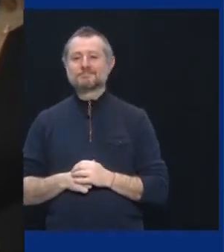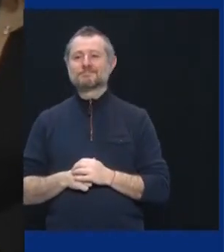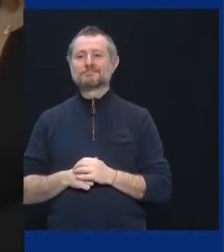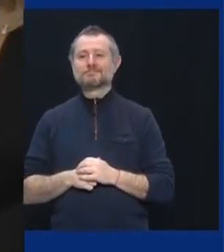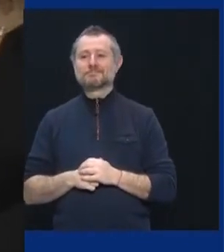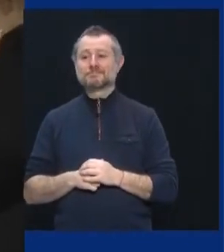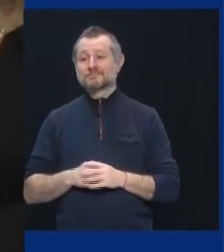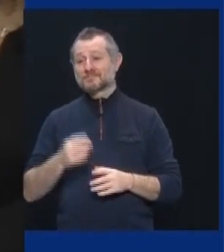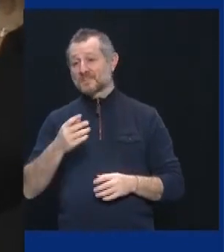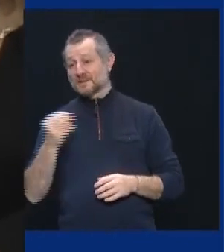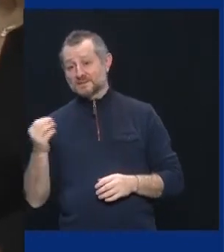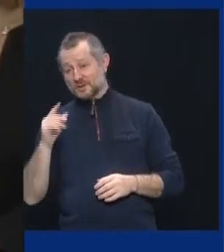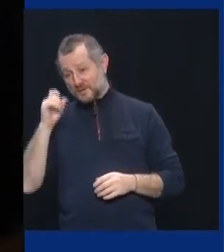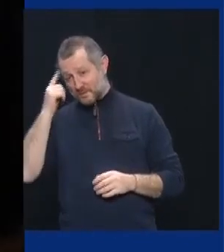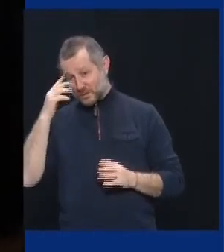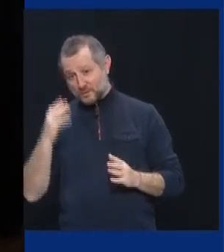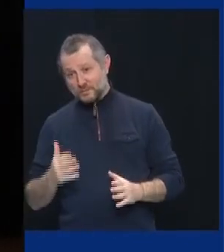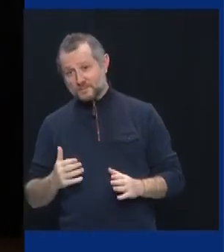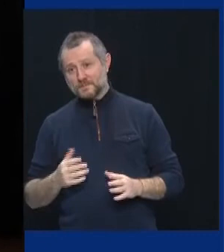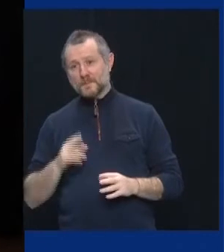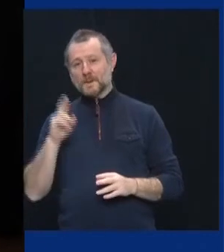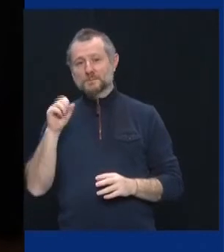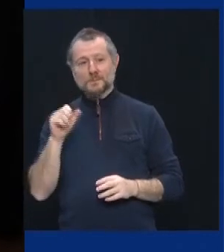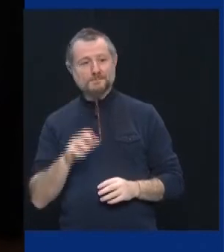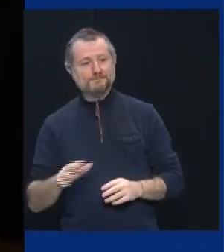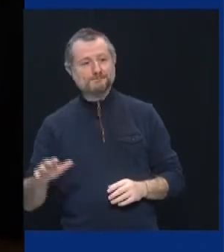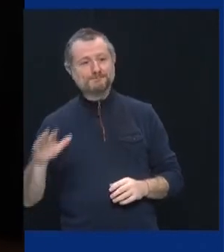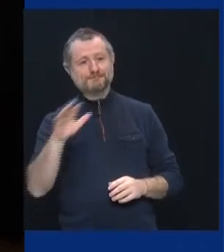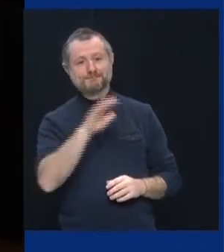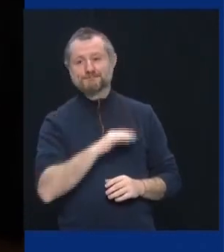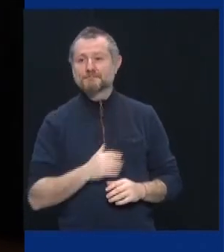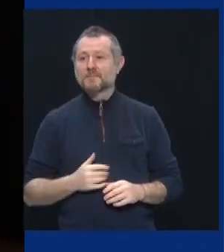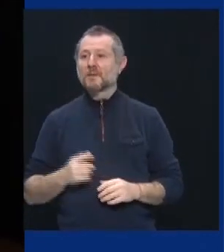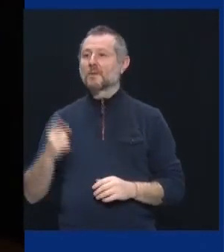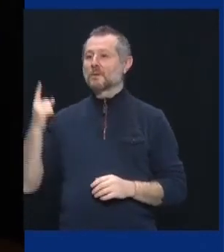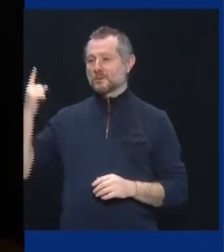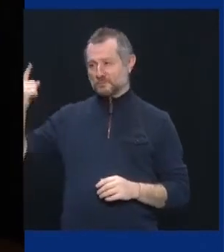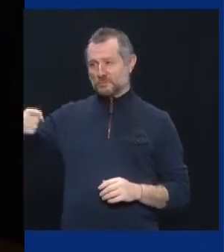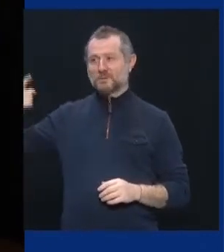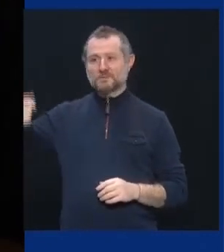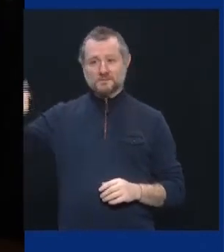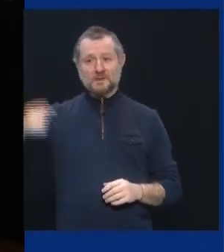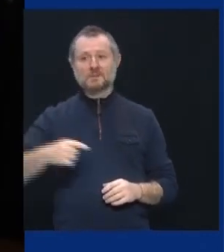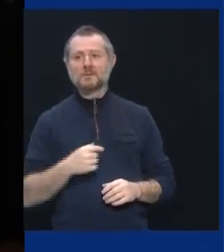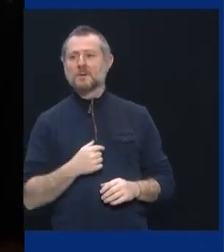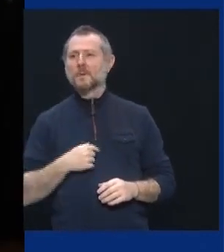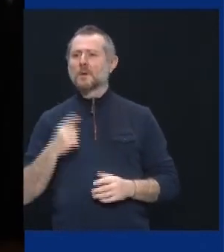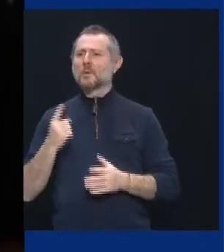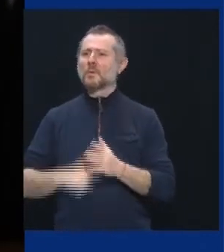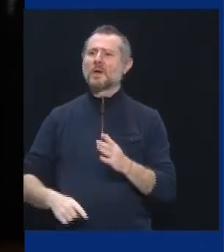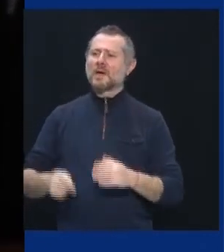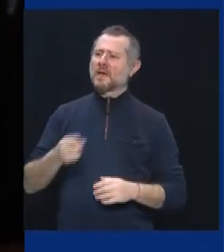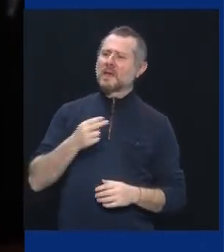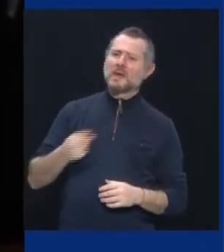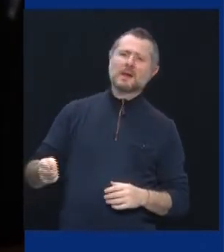And governors from all over the country were saying, what the hell is going